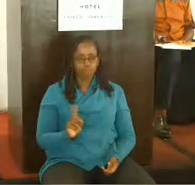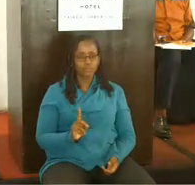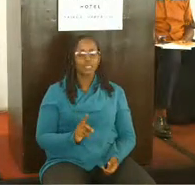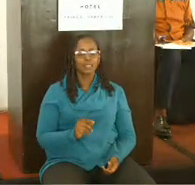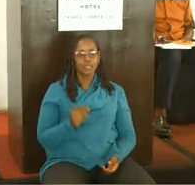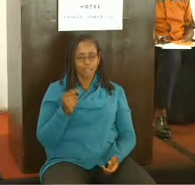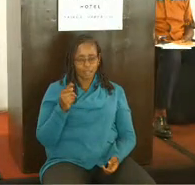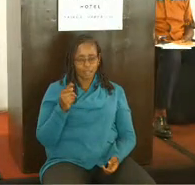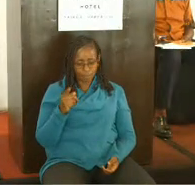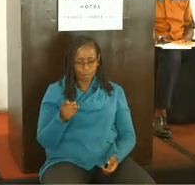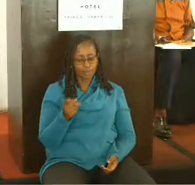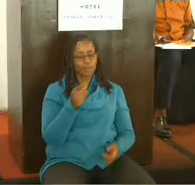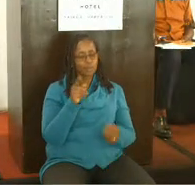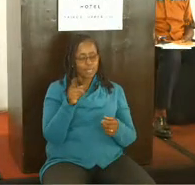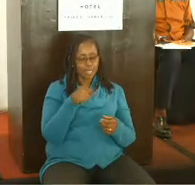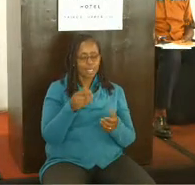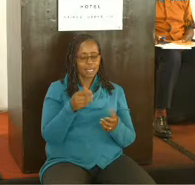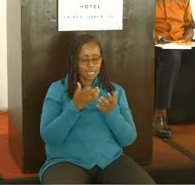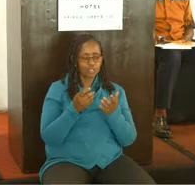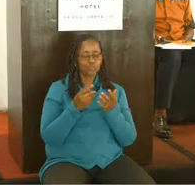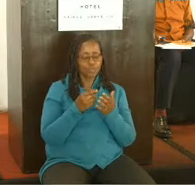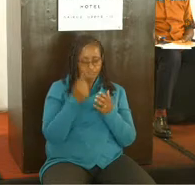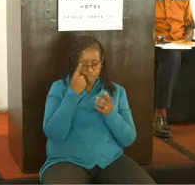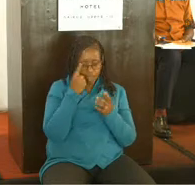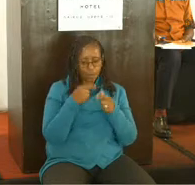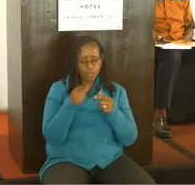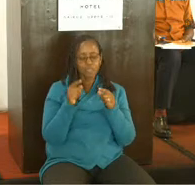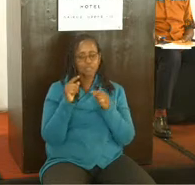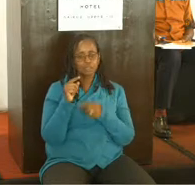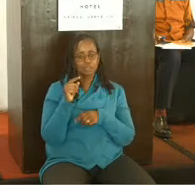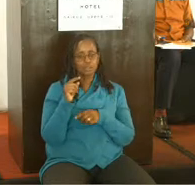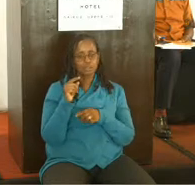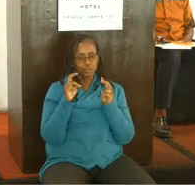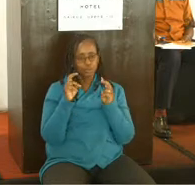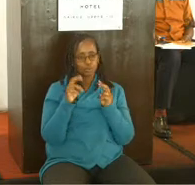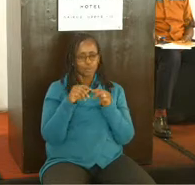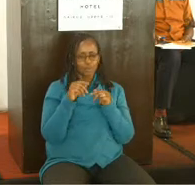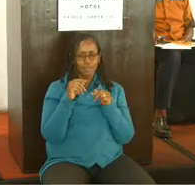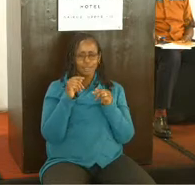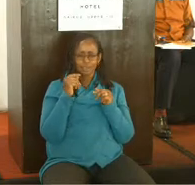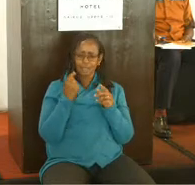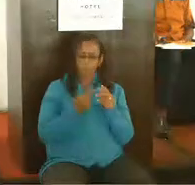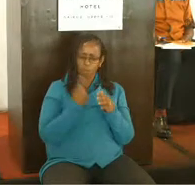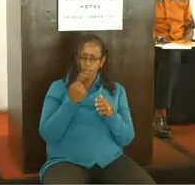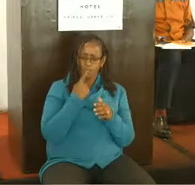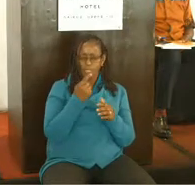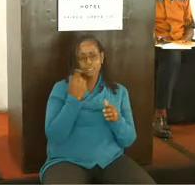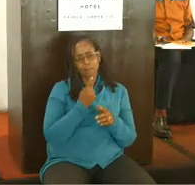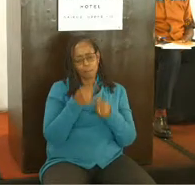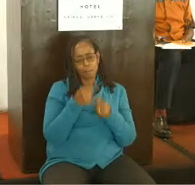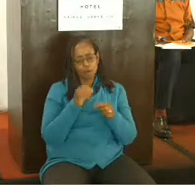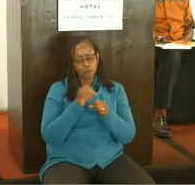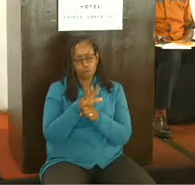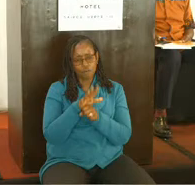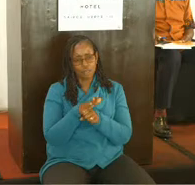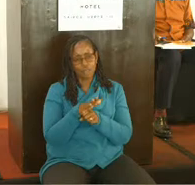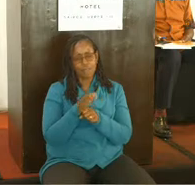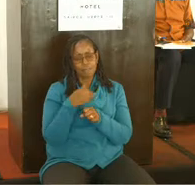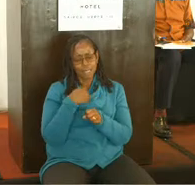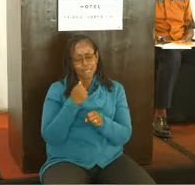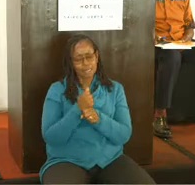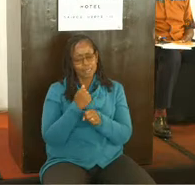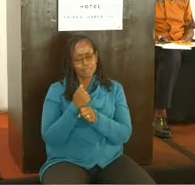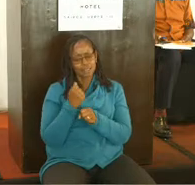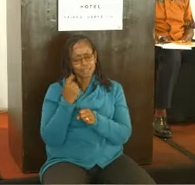us to think about them um somebody said something about kovid that's a really powerful thought I did a podcast series with Alliance Francaise